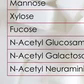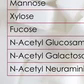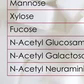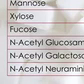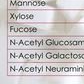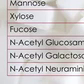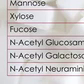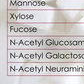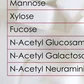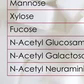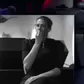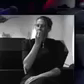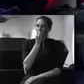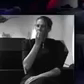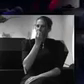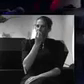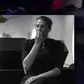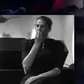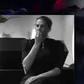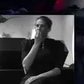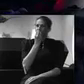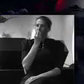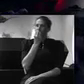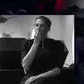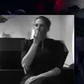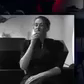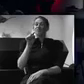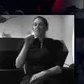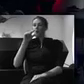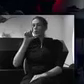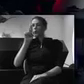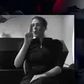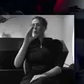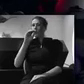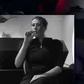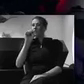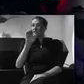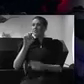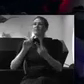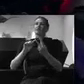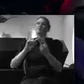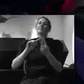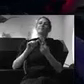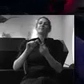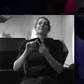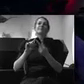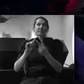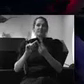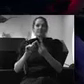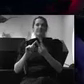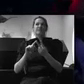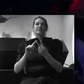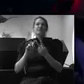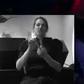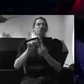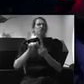and galactose, are readily available in our modern Western diet. Glucose, well, we eat too much. And galactose can